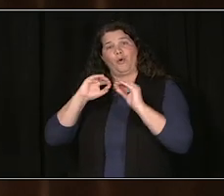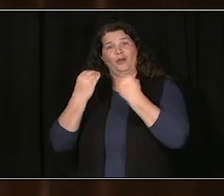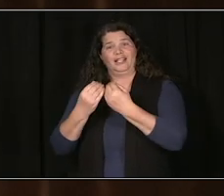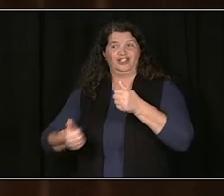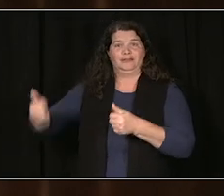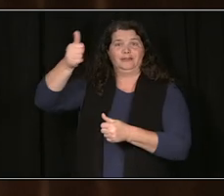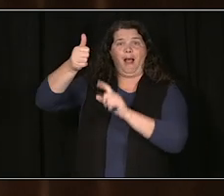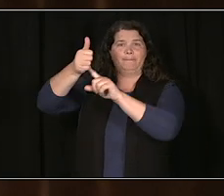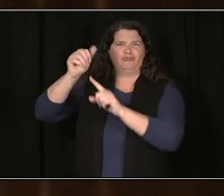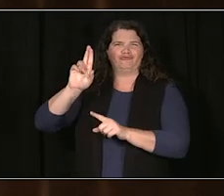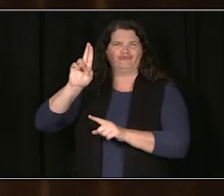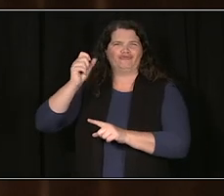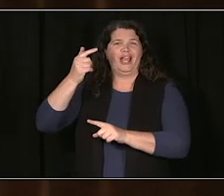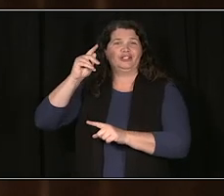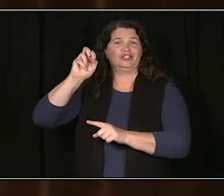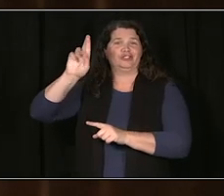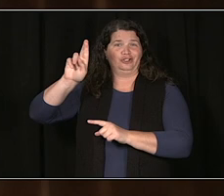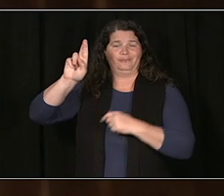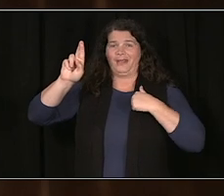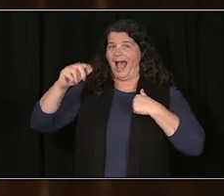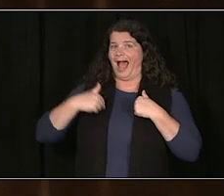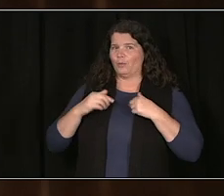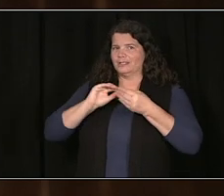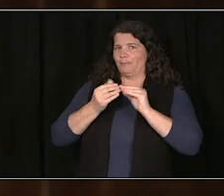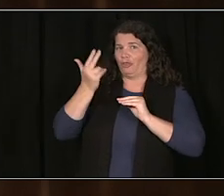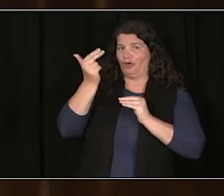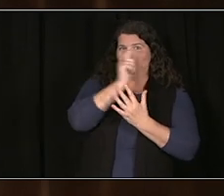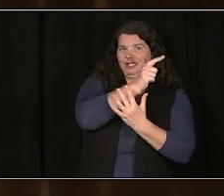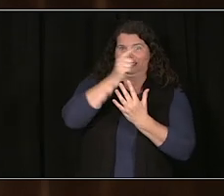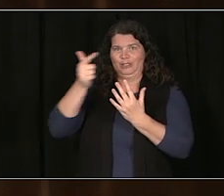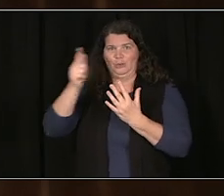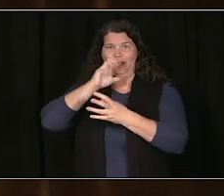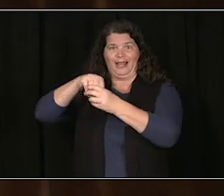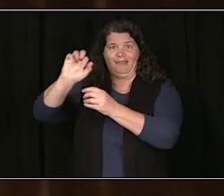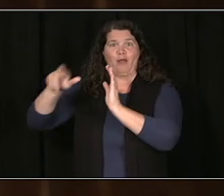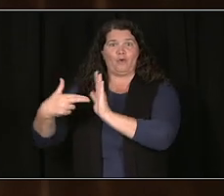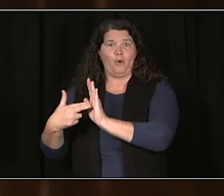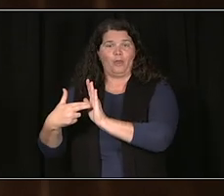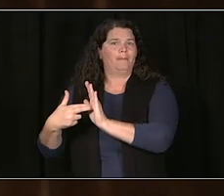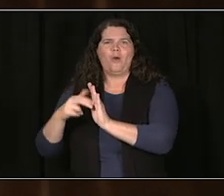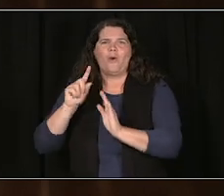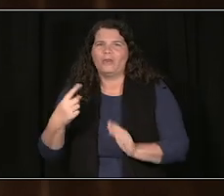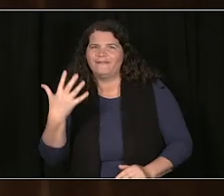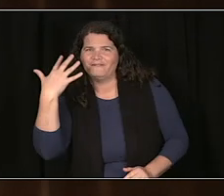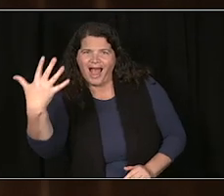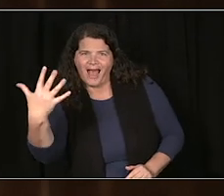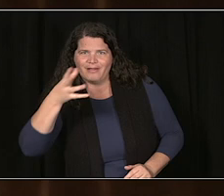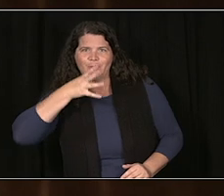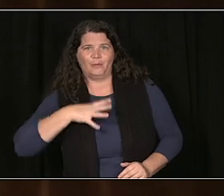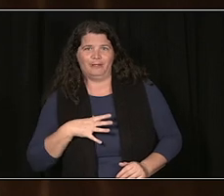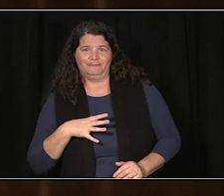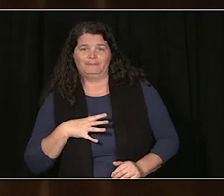5 women have served in that role over the history of that office. The first female head of the U.S. Copyright Office, Barbara